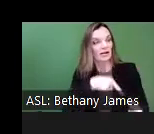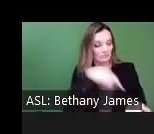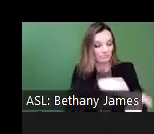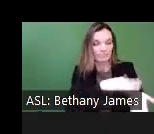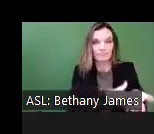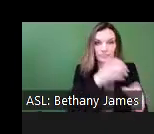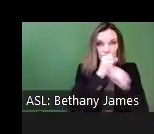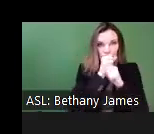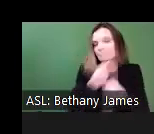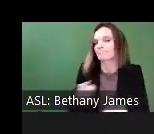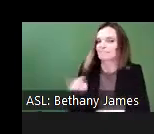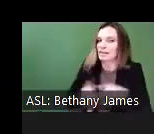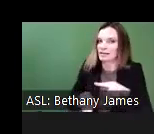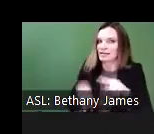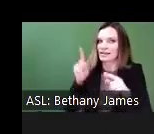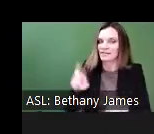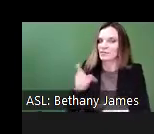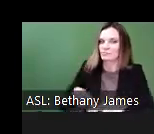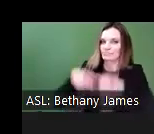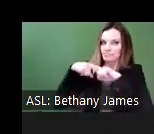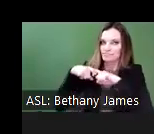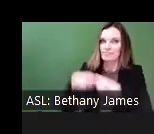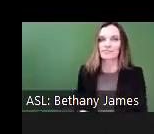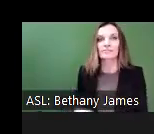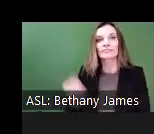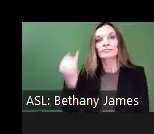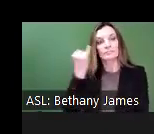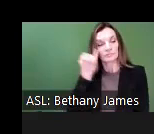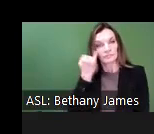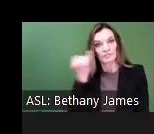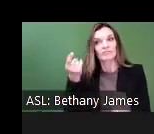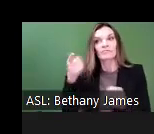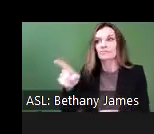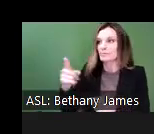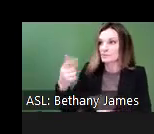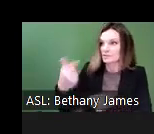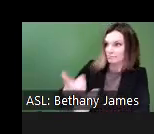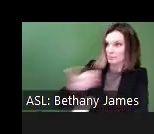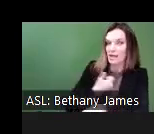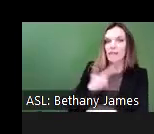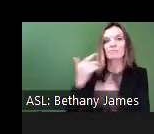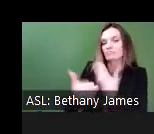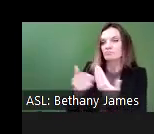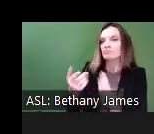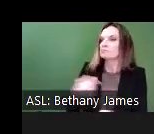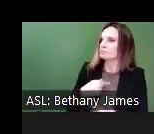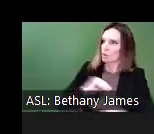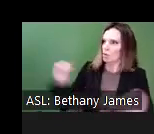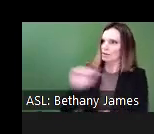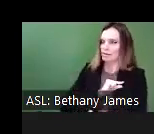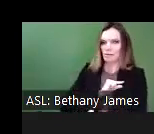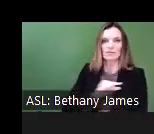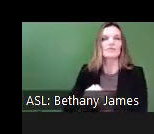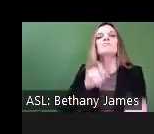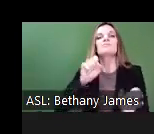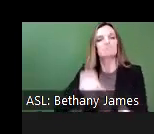puts a hold on everything. Now, if those charges were dropped, you could then proceed. But if you have that